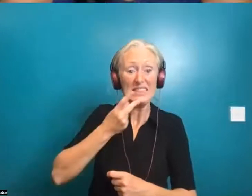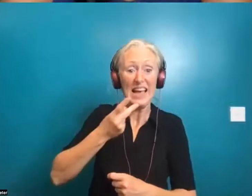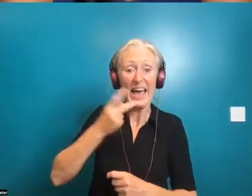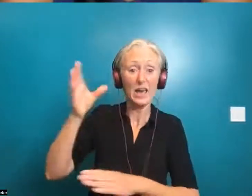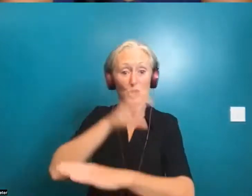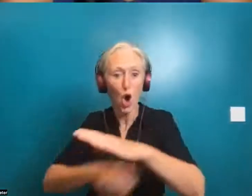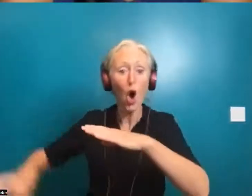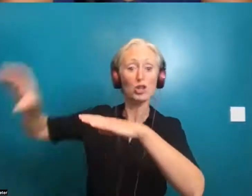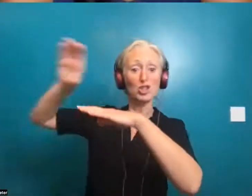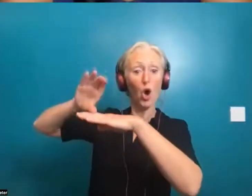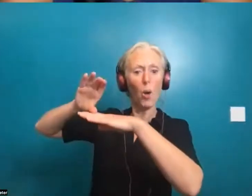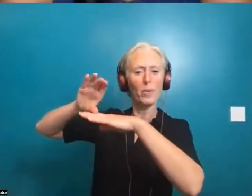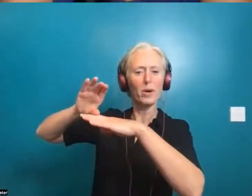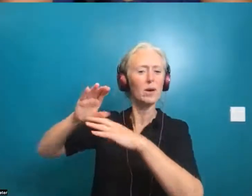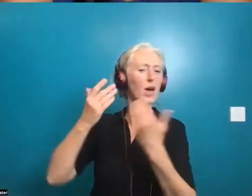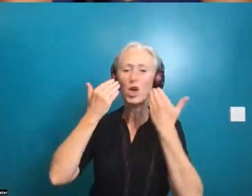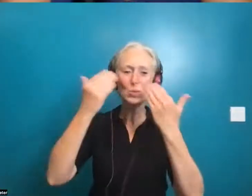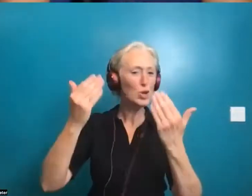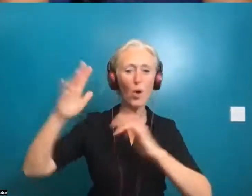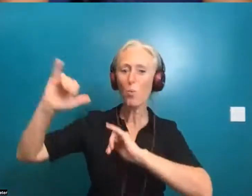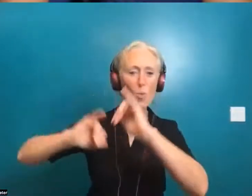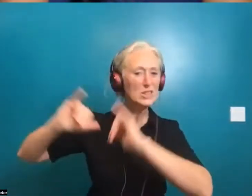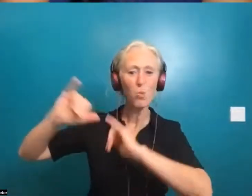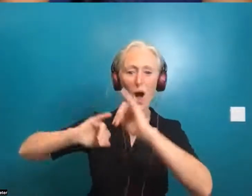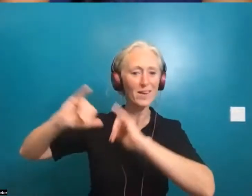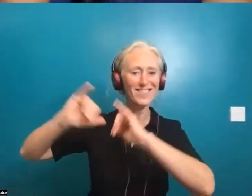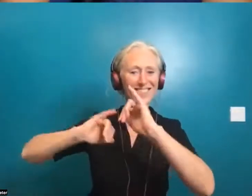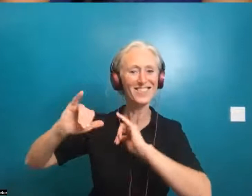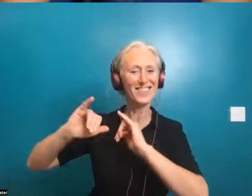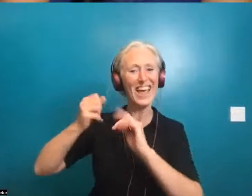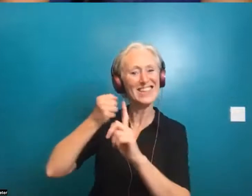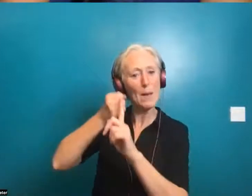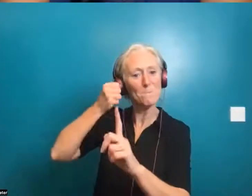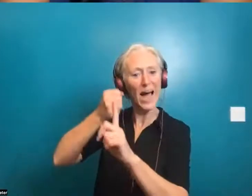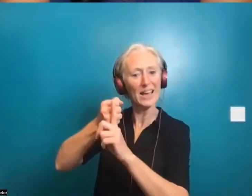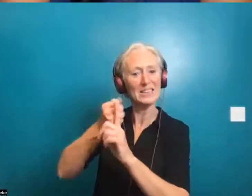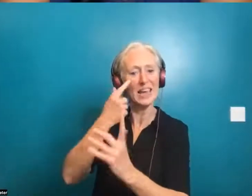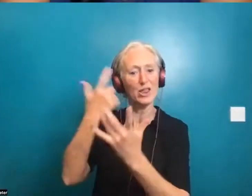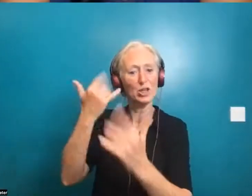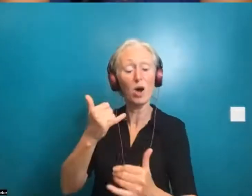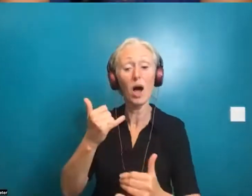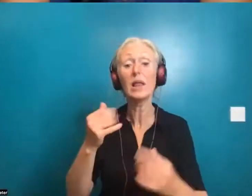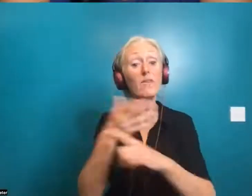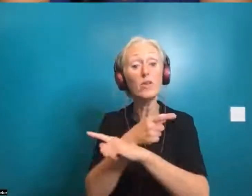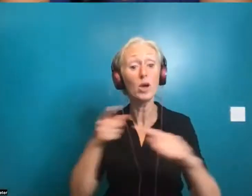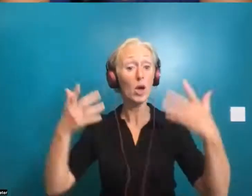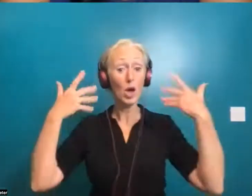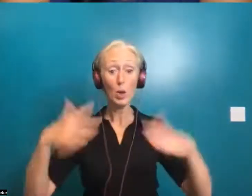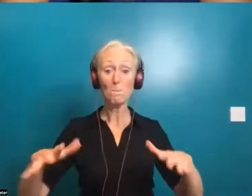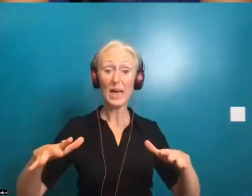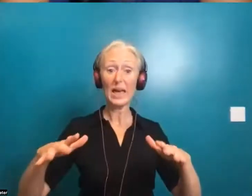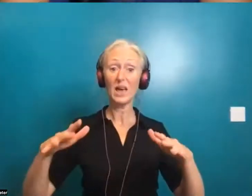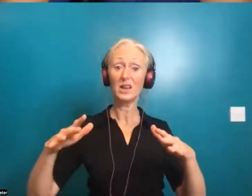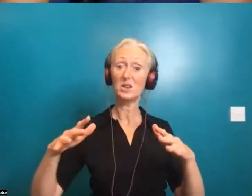of the virus is influencing that new trial. If we're talking about you've had, for example, a gene therapy and it didn't